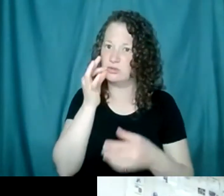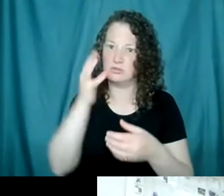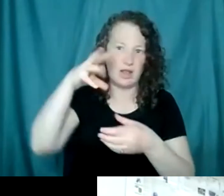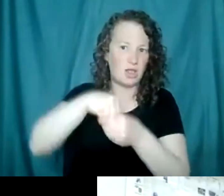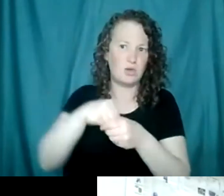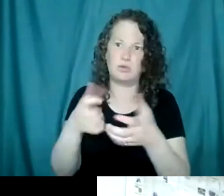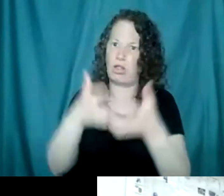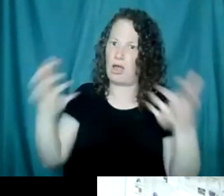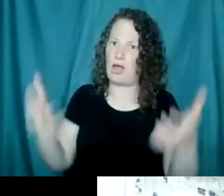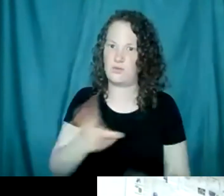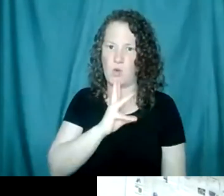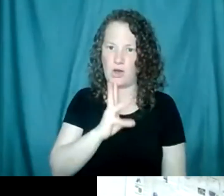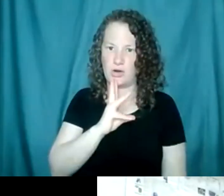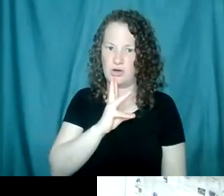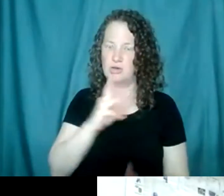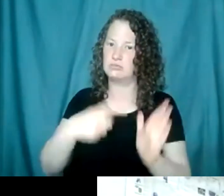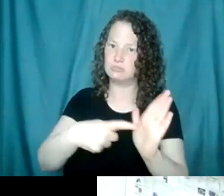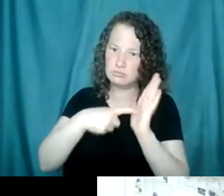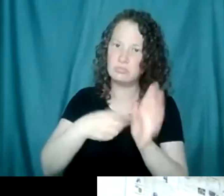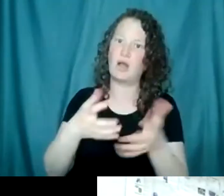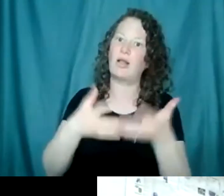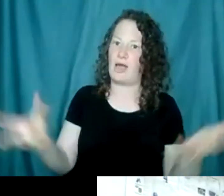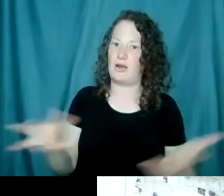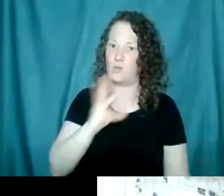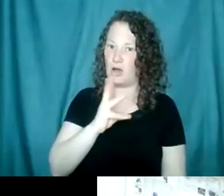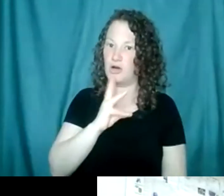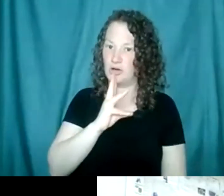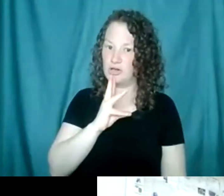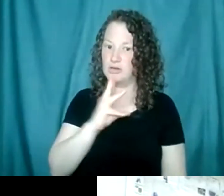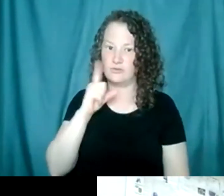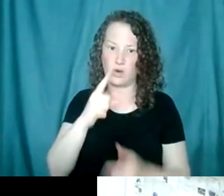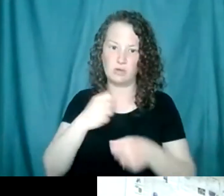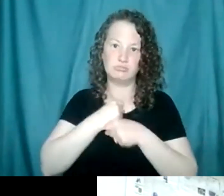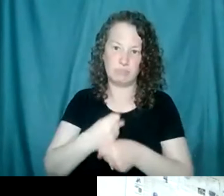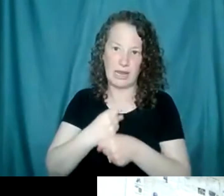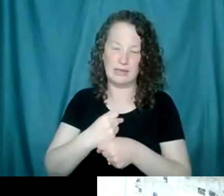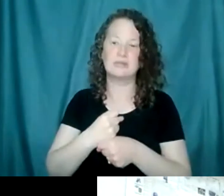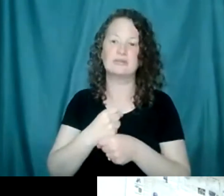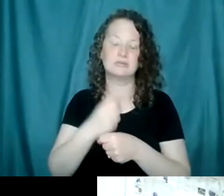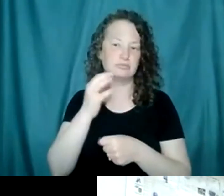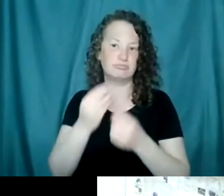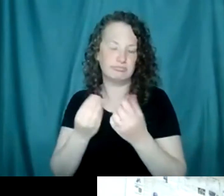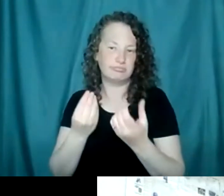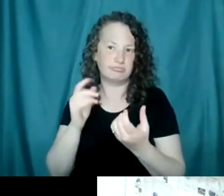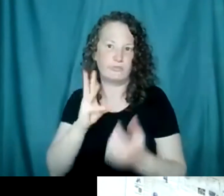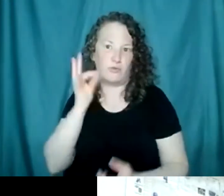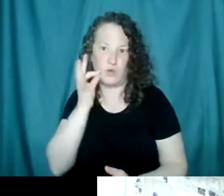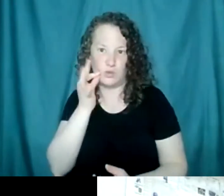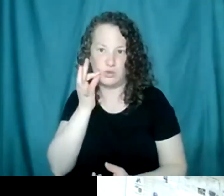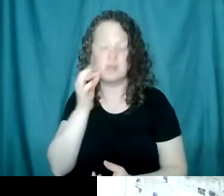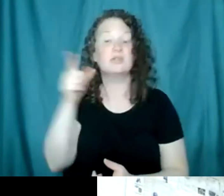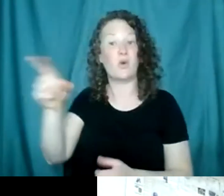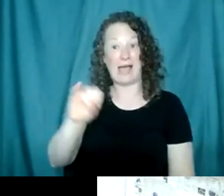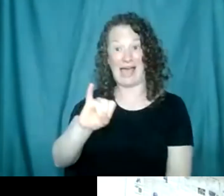you need a lot of water to be able to produce these plants. And currently with the International Space